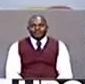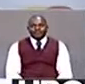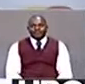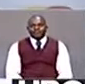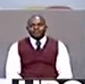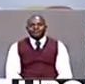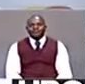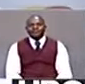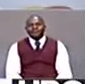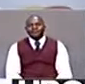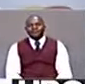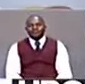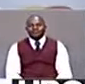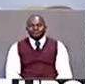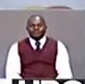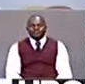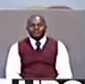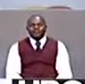Hola, Santa.